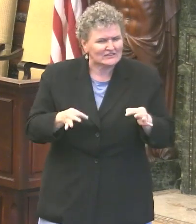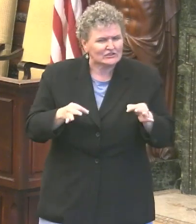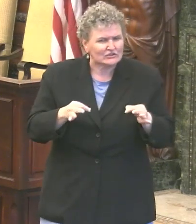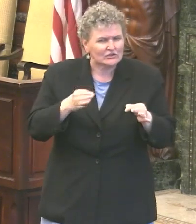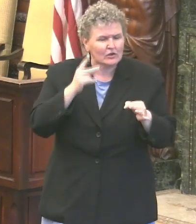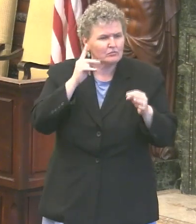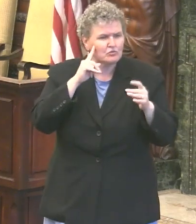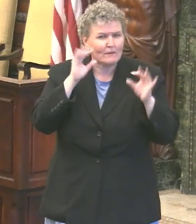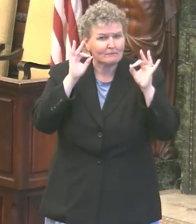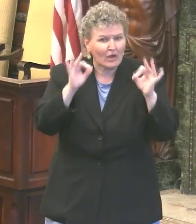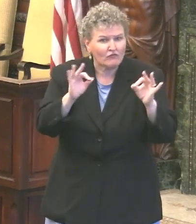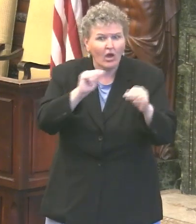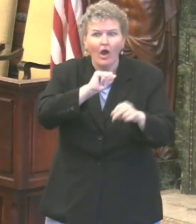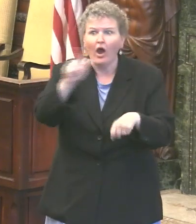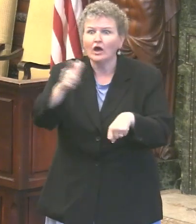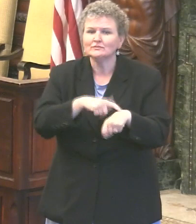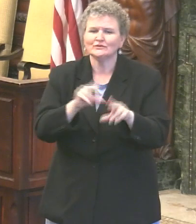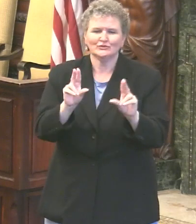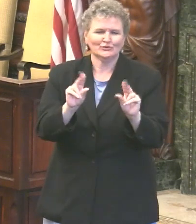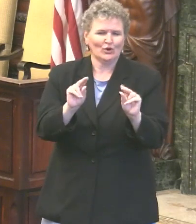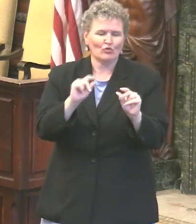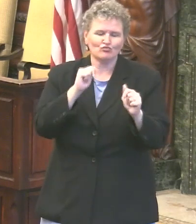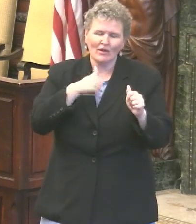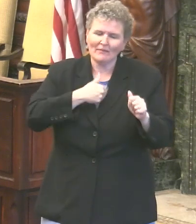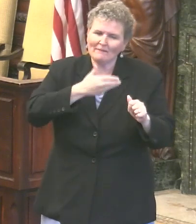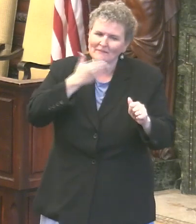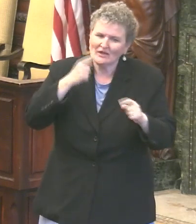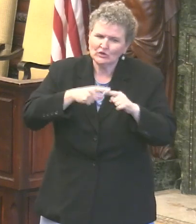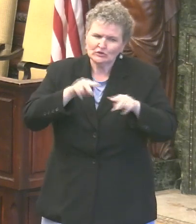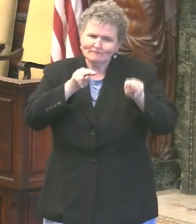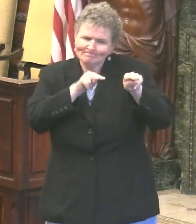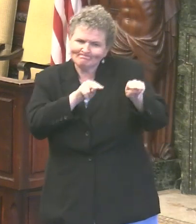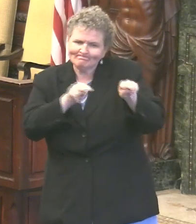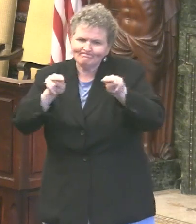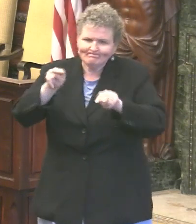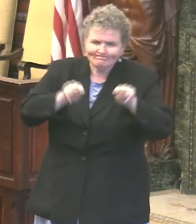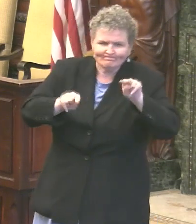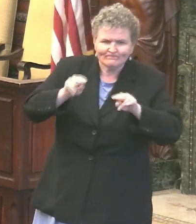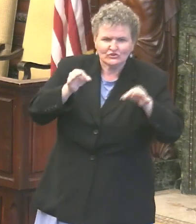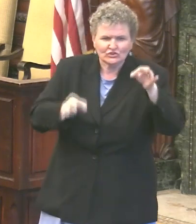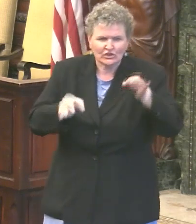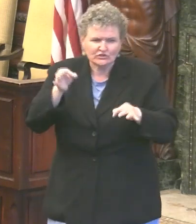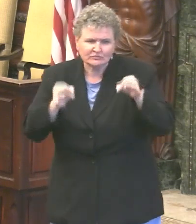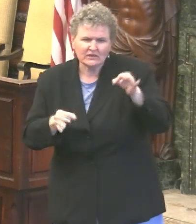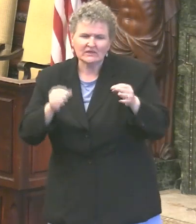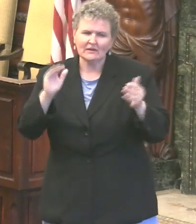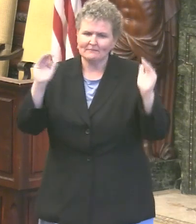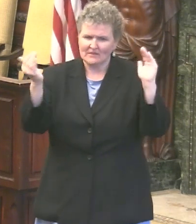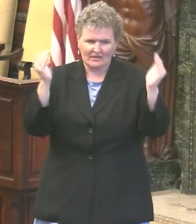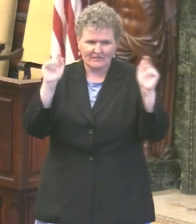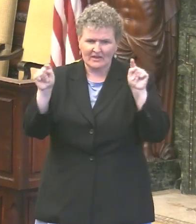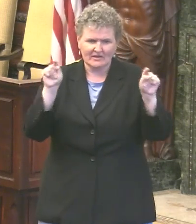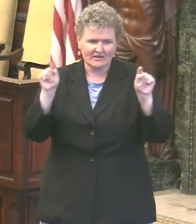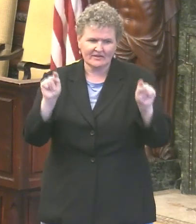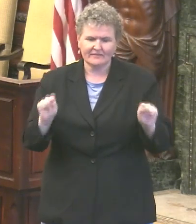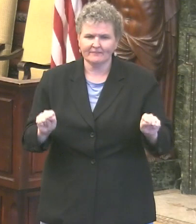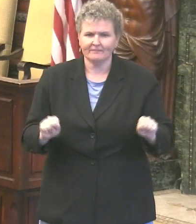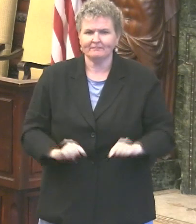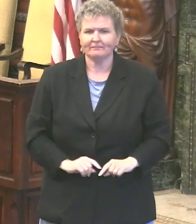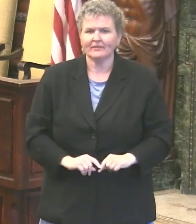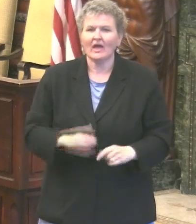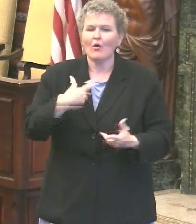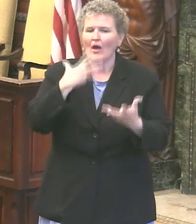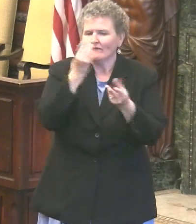judge the best we can, and that's what our Reopening with Care plan is about. Now, at the last press conference, I got a question about